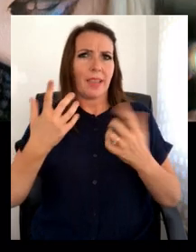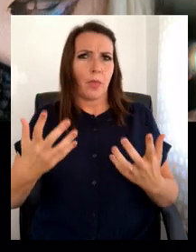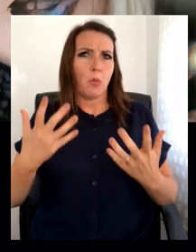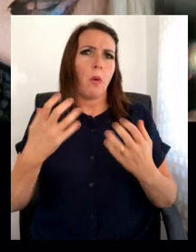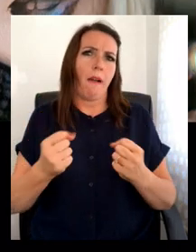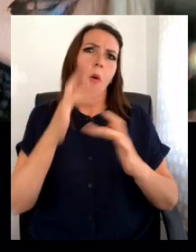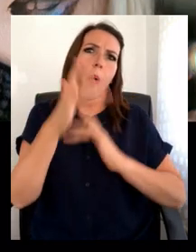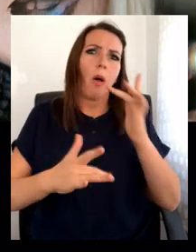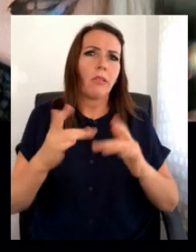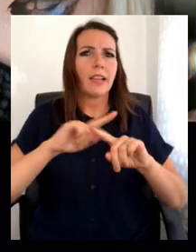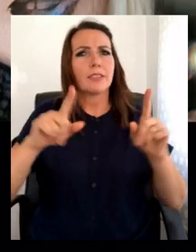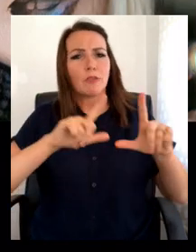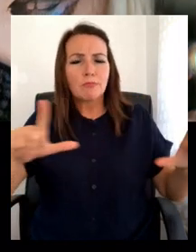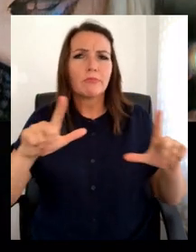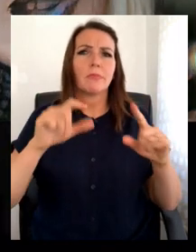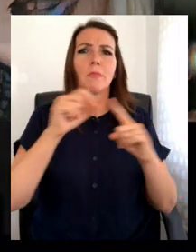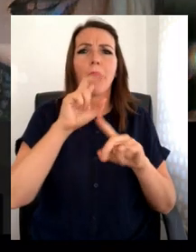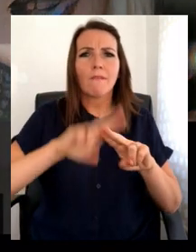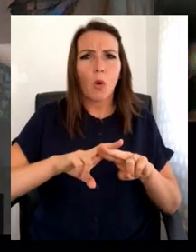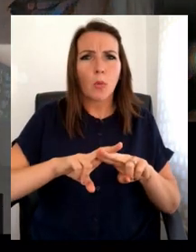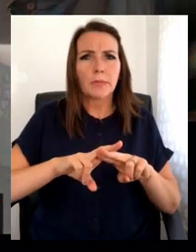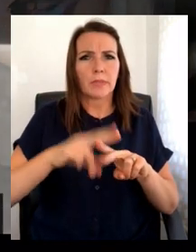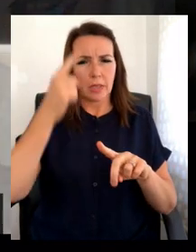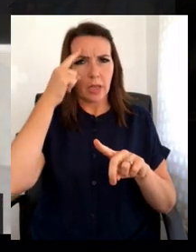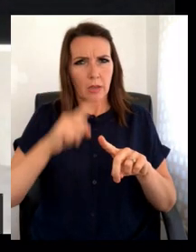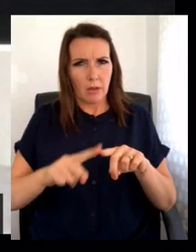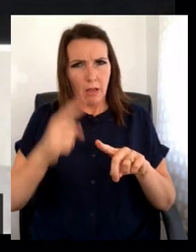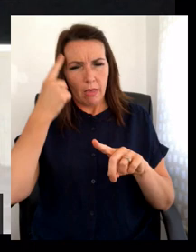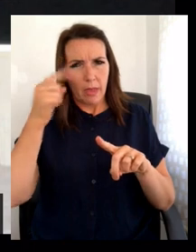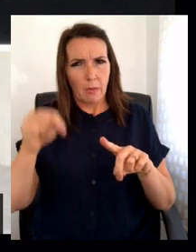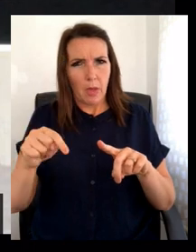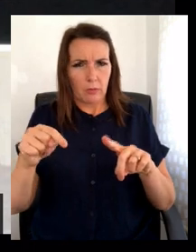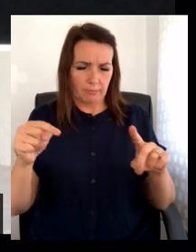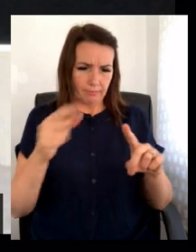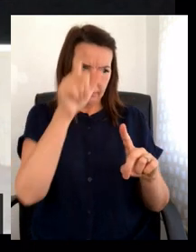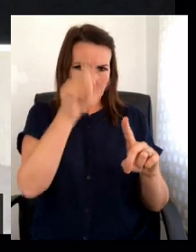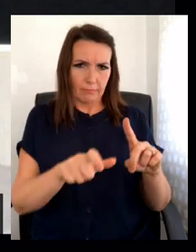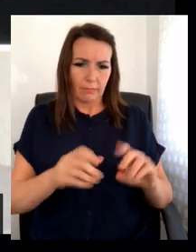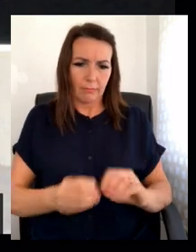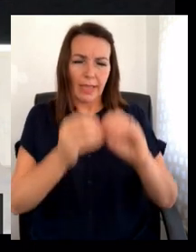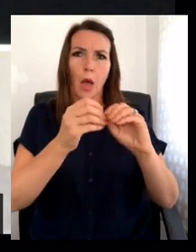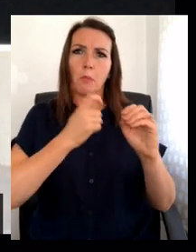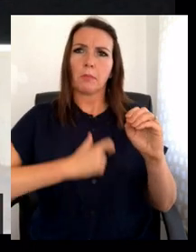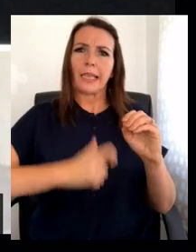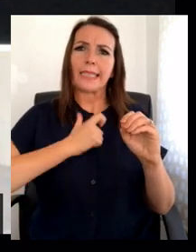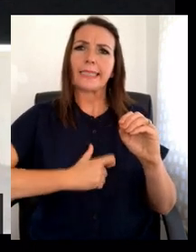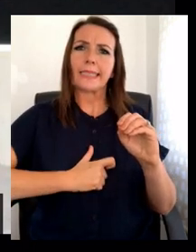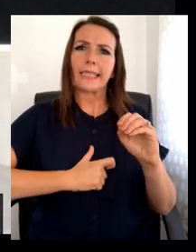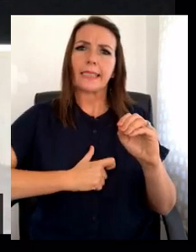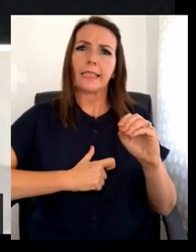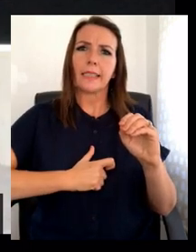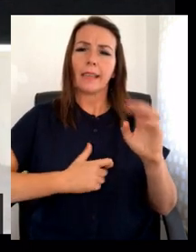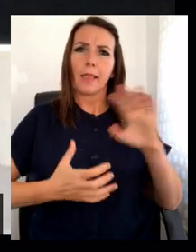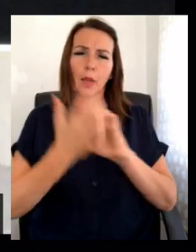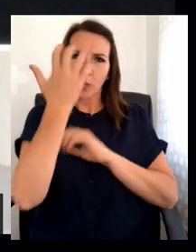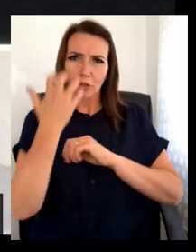So making a constructed identity from drag, which is already a